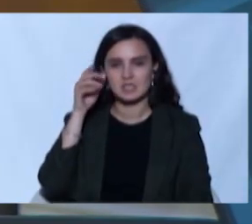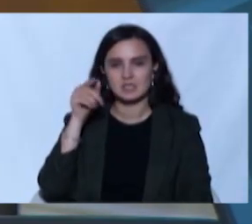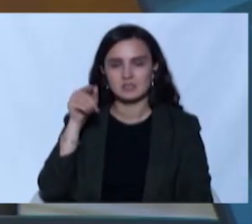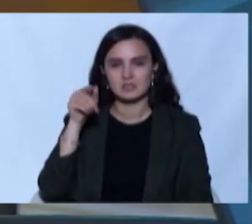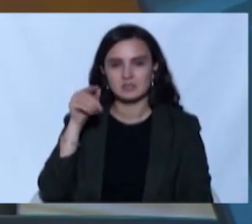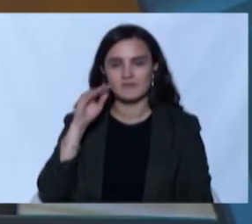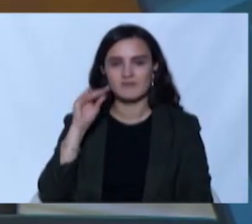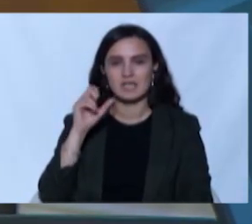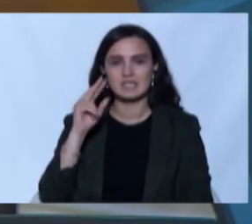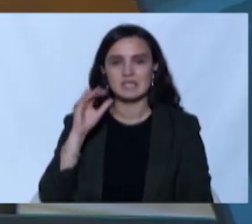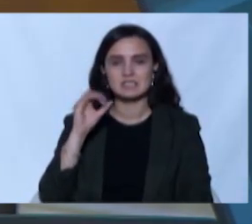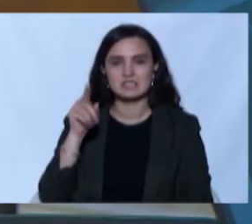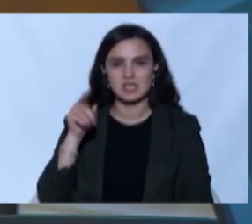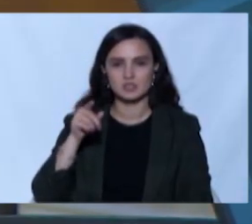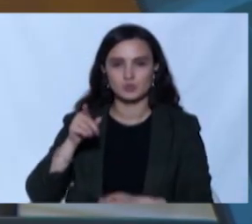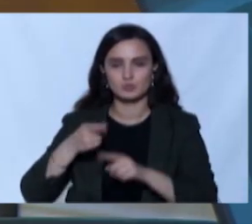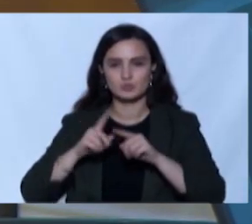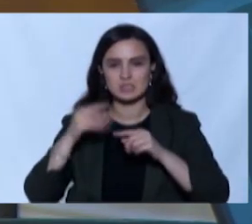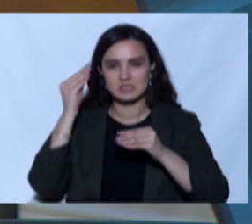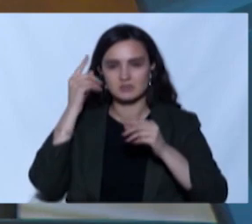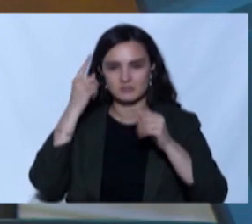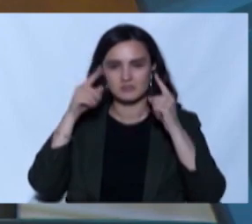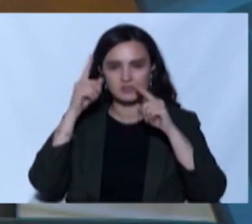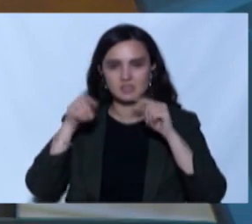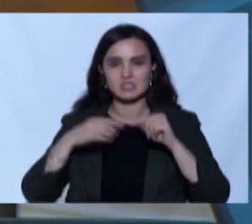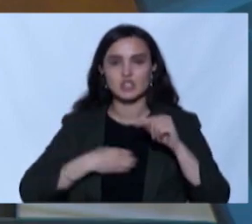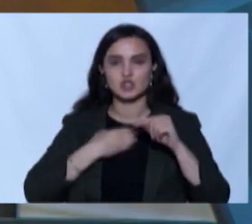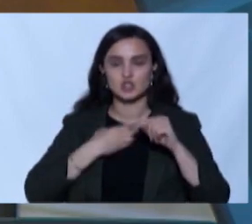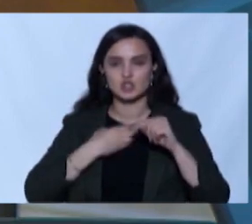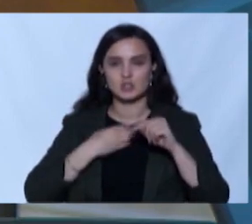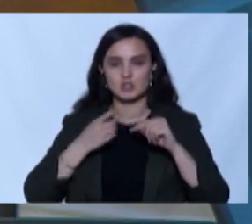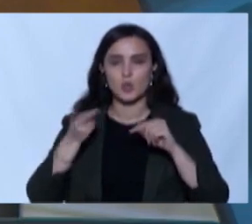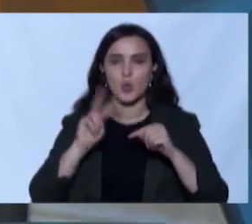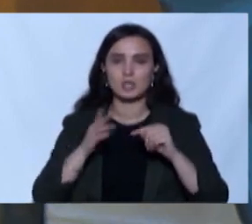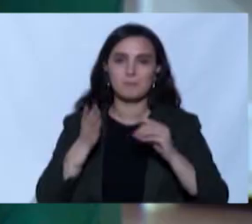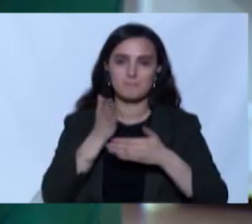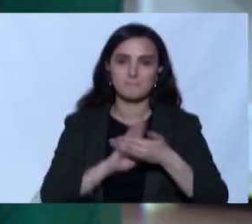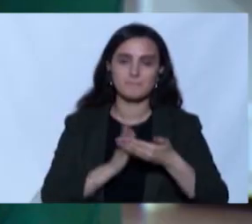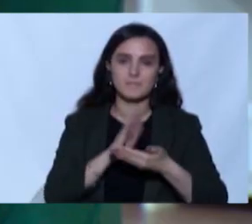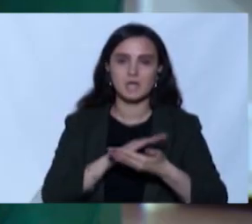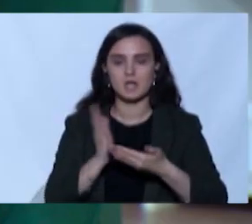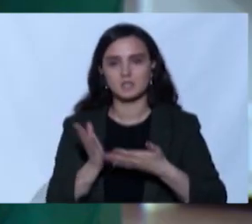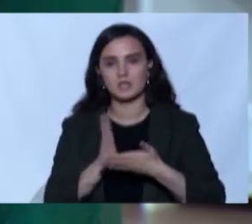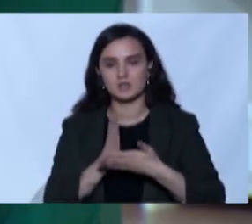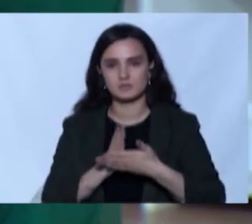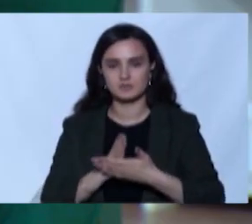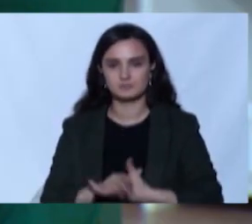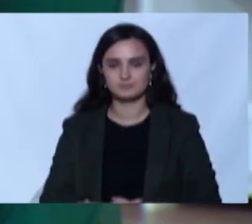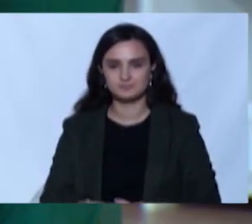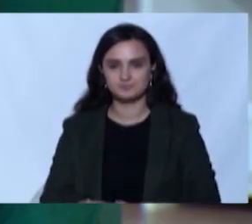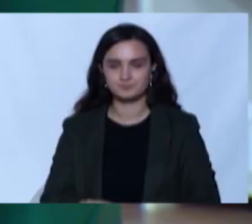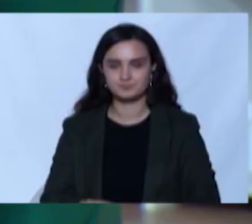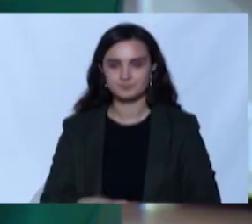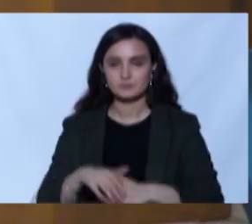and Frankenstein as a horror tale. Yeah. Now, there's something to be said for both sides. It is a science fiction in the sense that